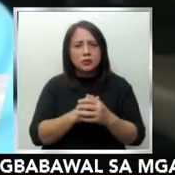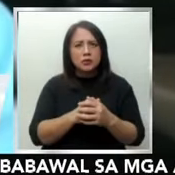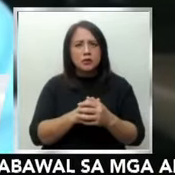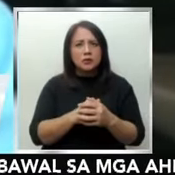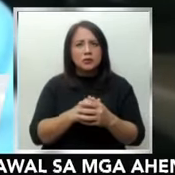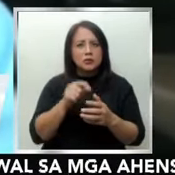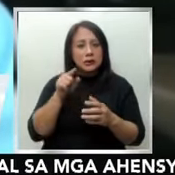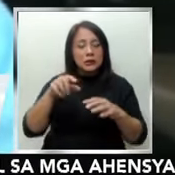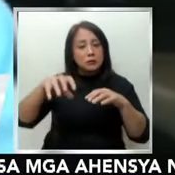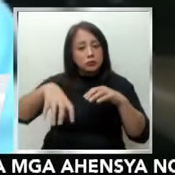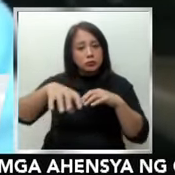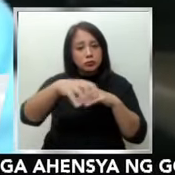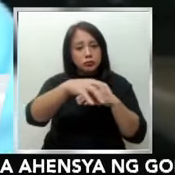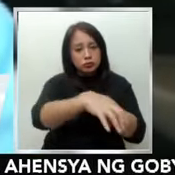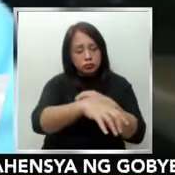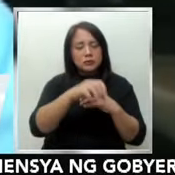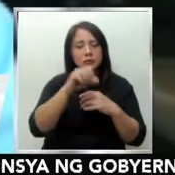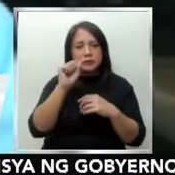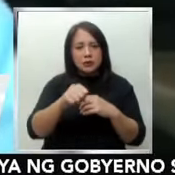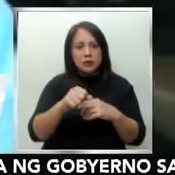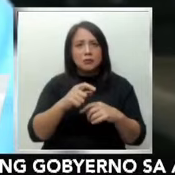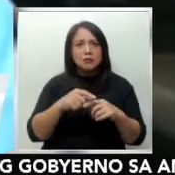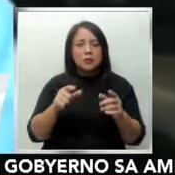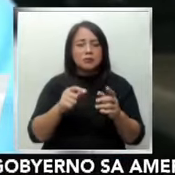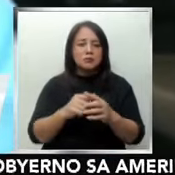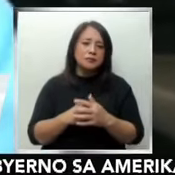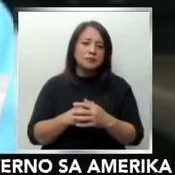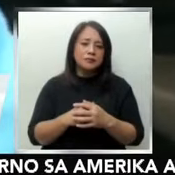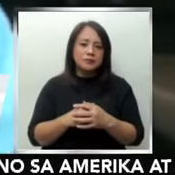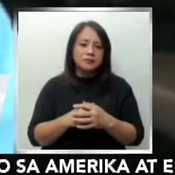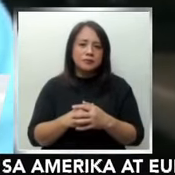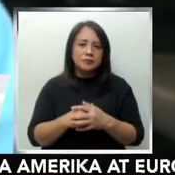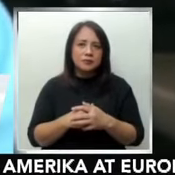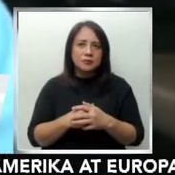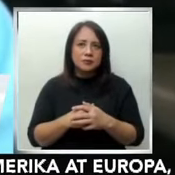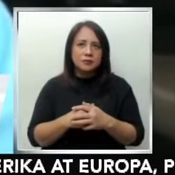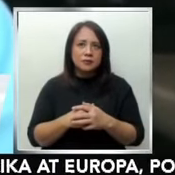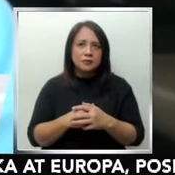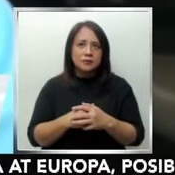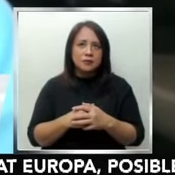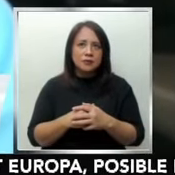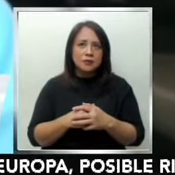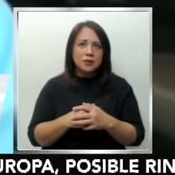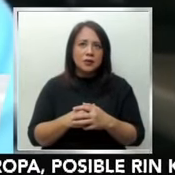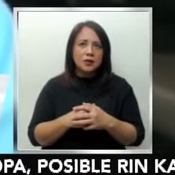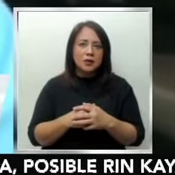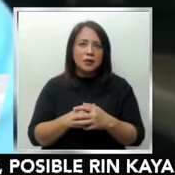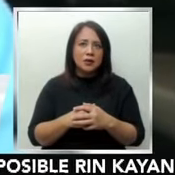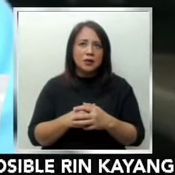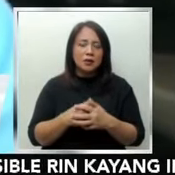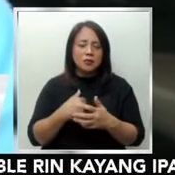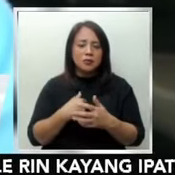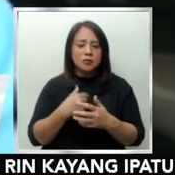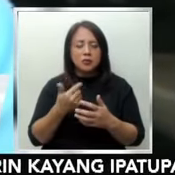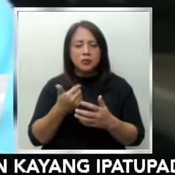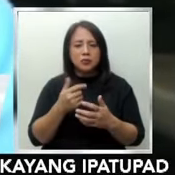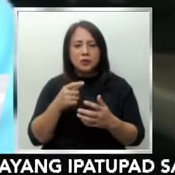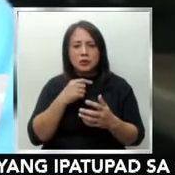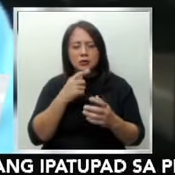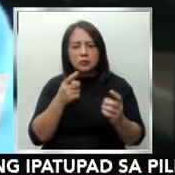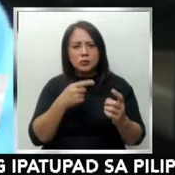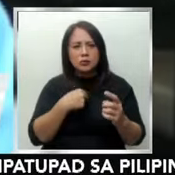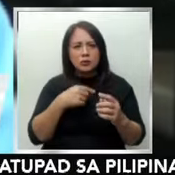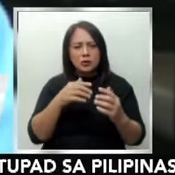Please do not Let us Uh tell them that they are our enemies because of the United States of